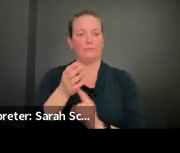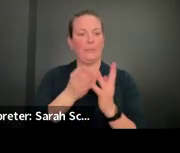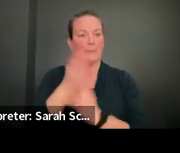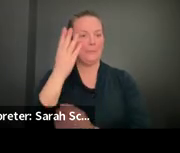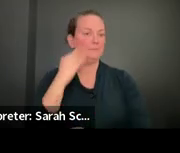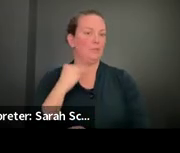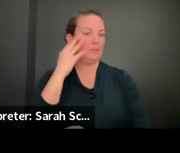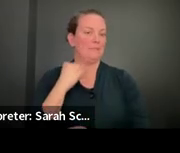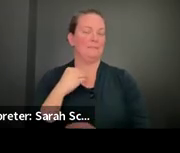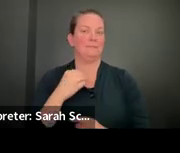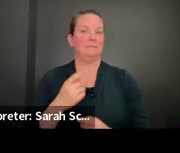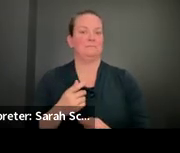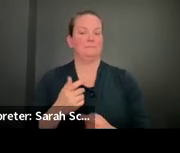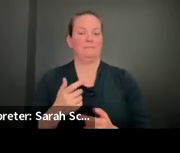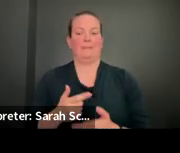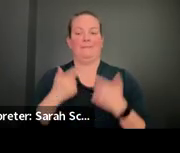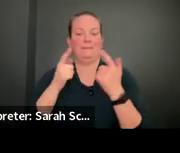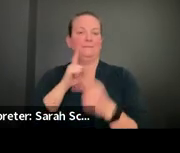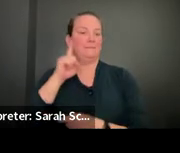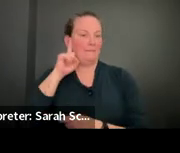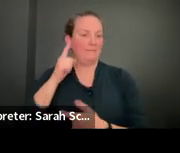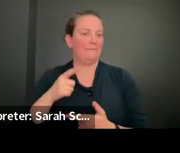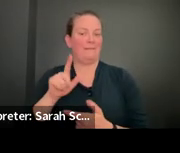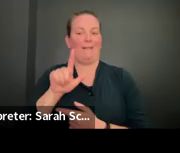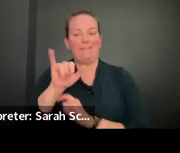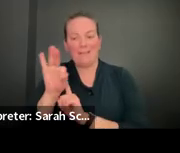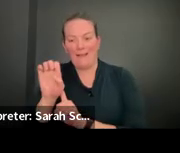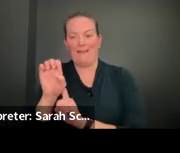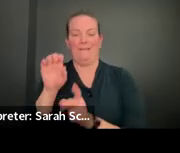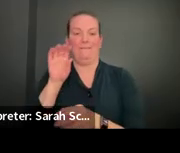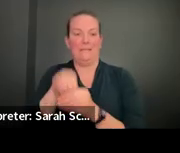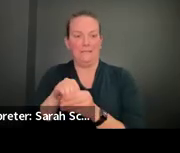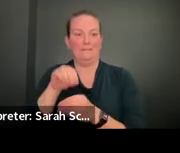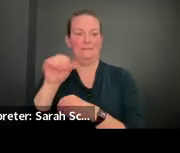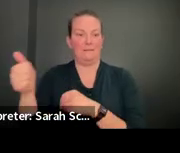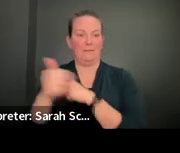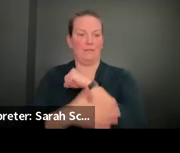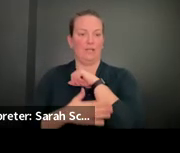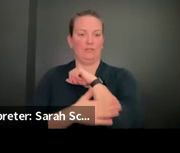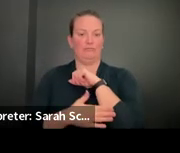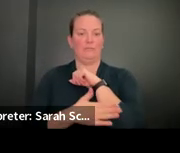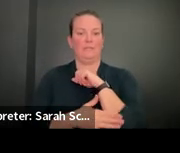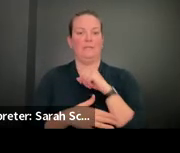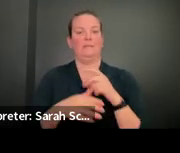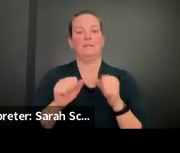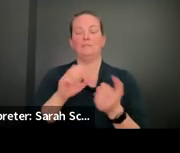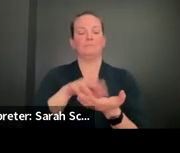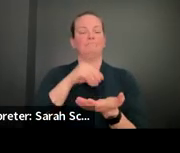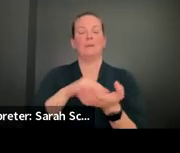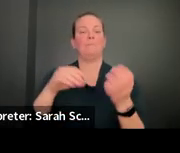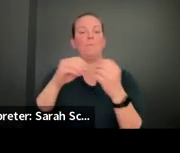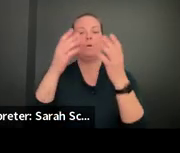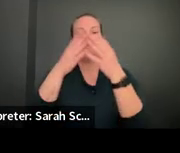in a different country, student can gain also a broader, a more global